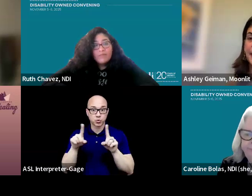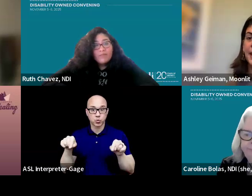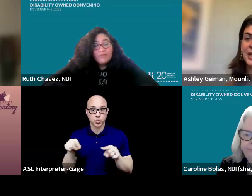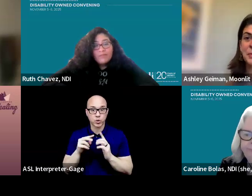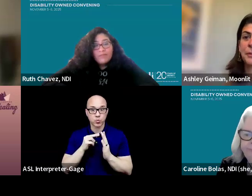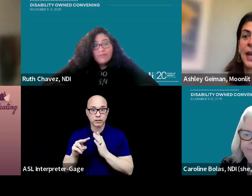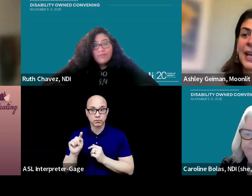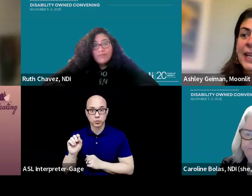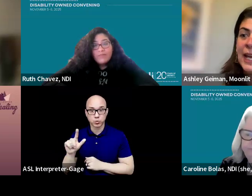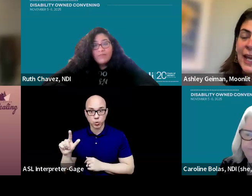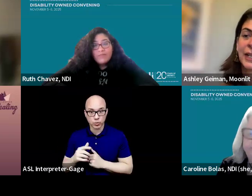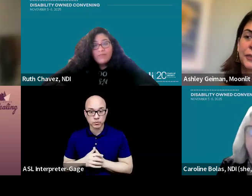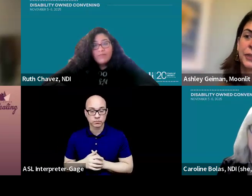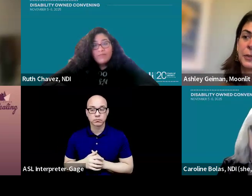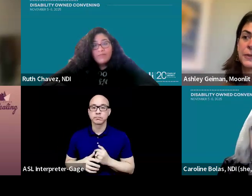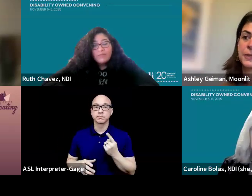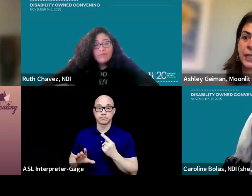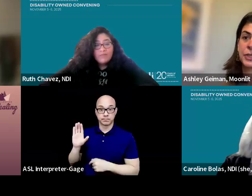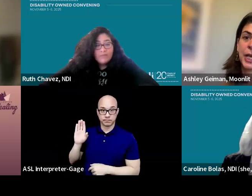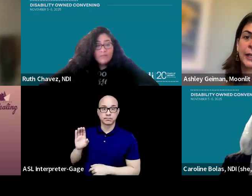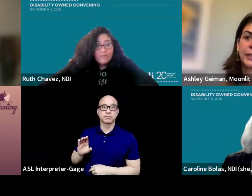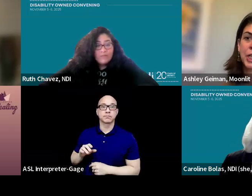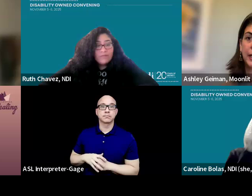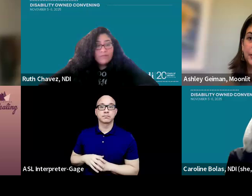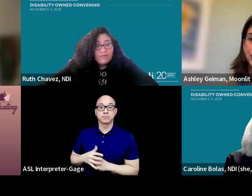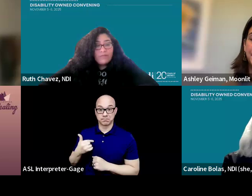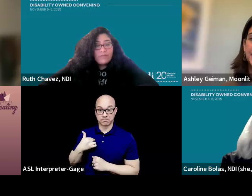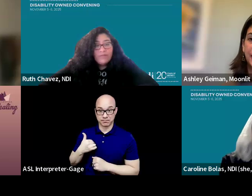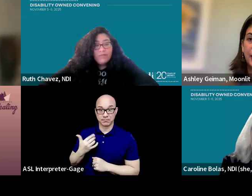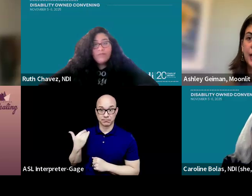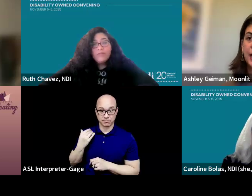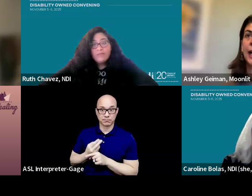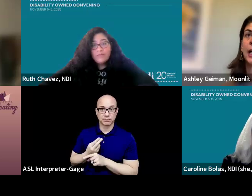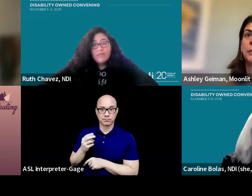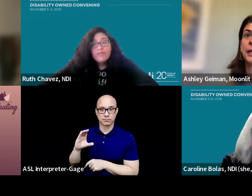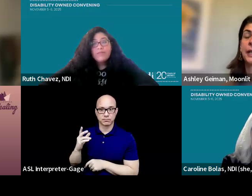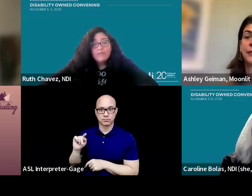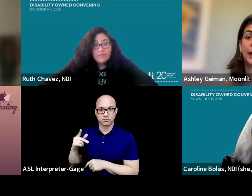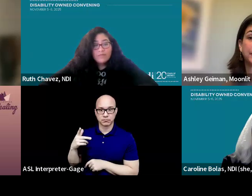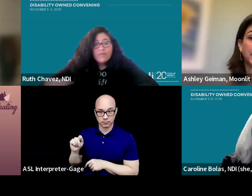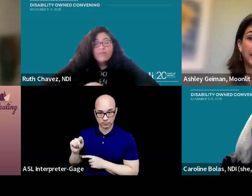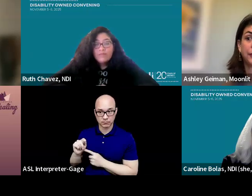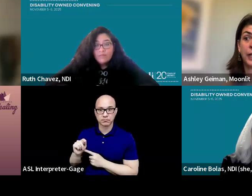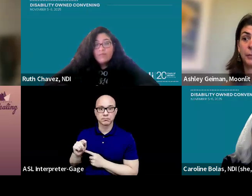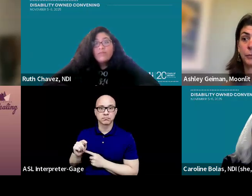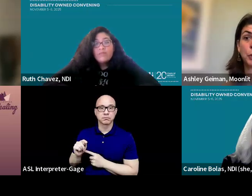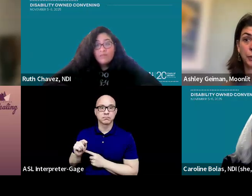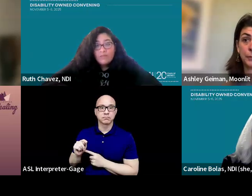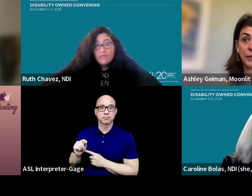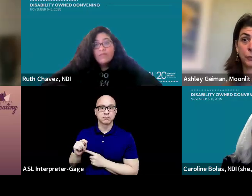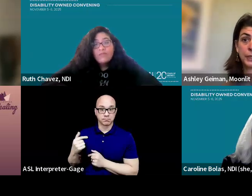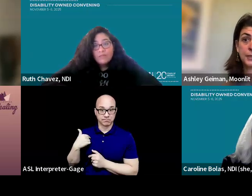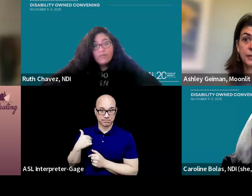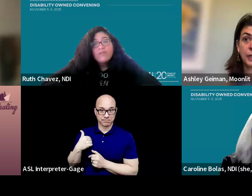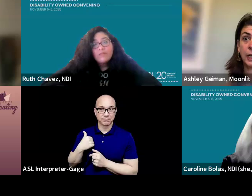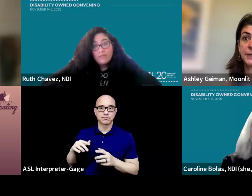piece. I have used Chat GPT, and I've recorded